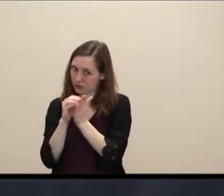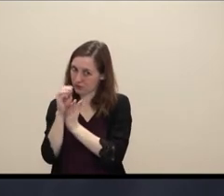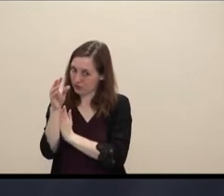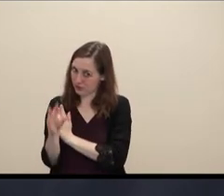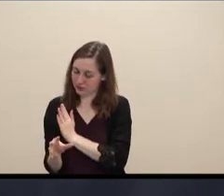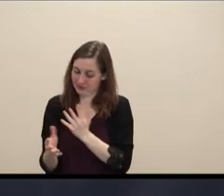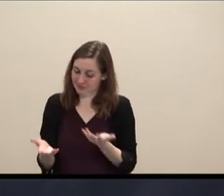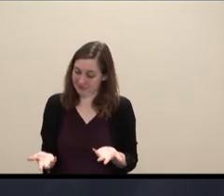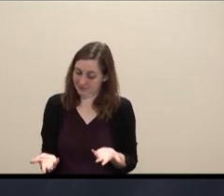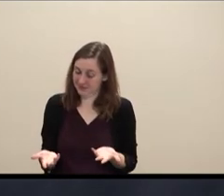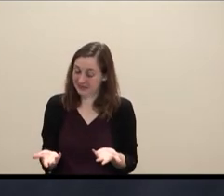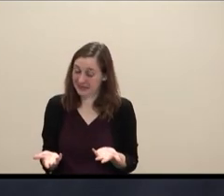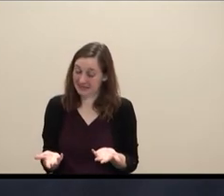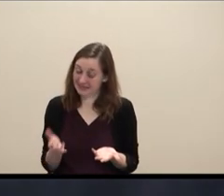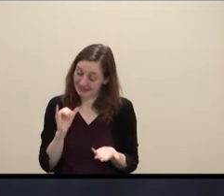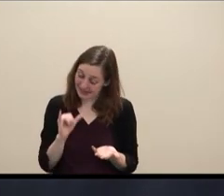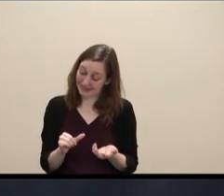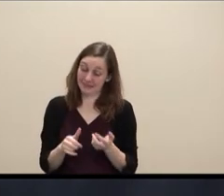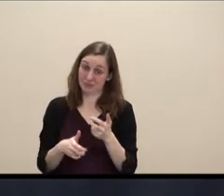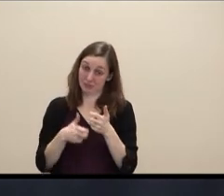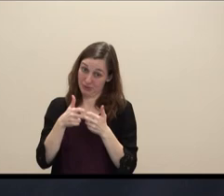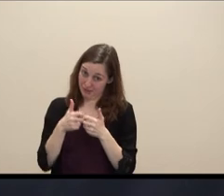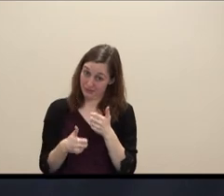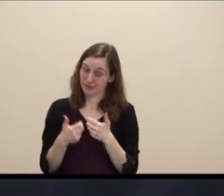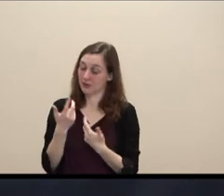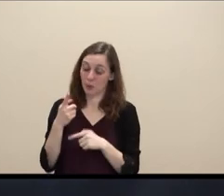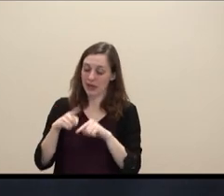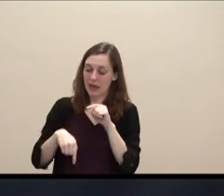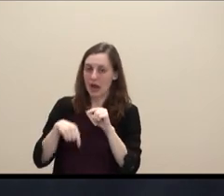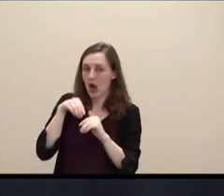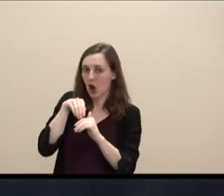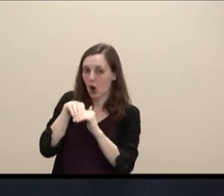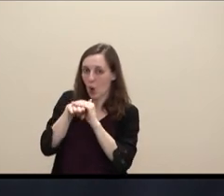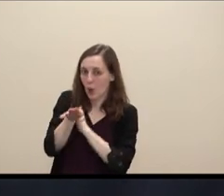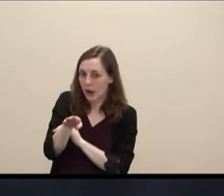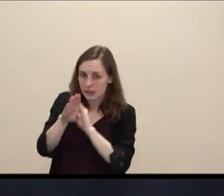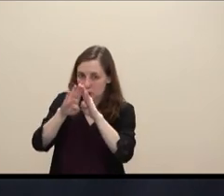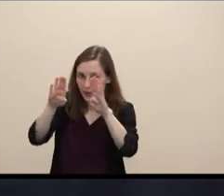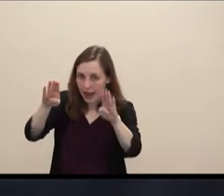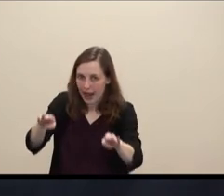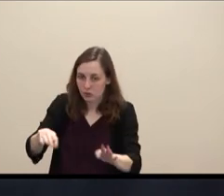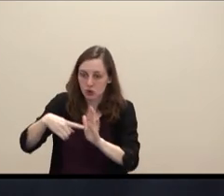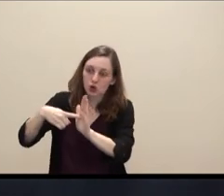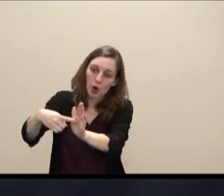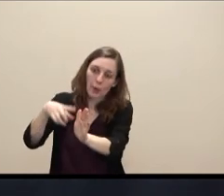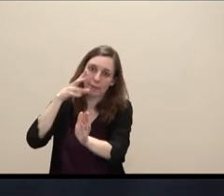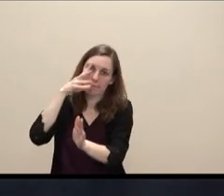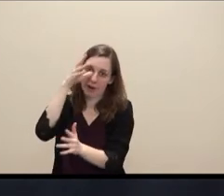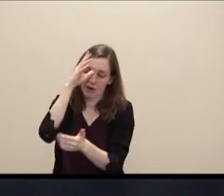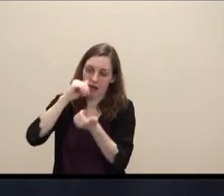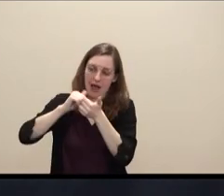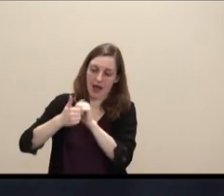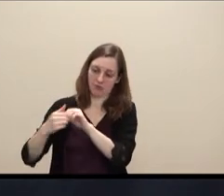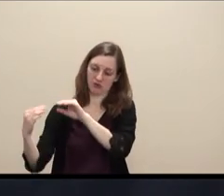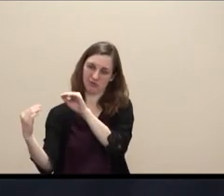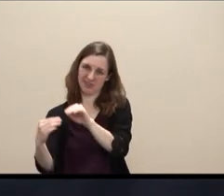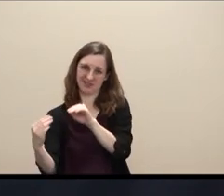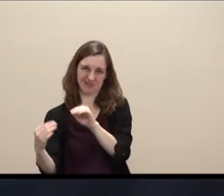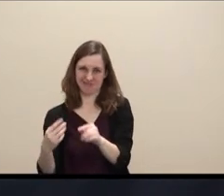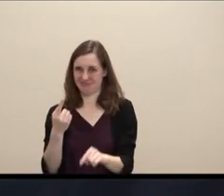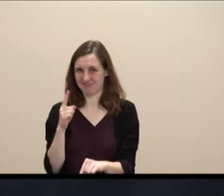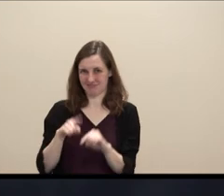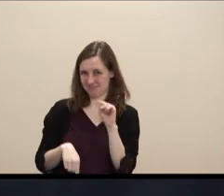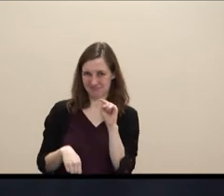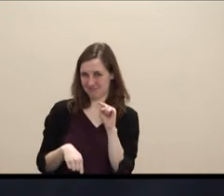we can go into a house and show a parent how to do whatever we need to get done. And I've said this